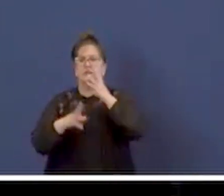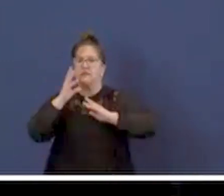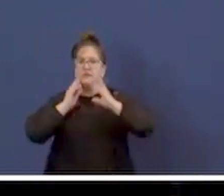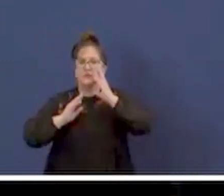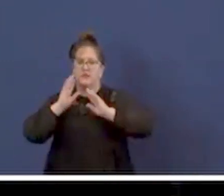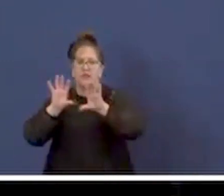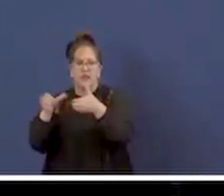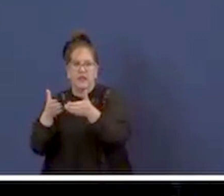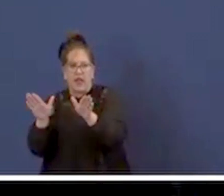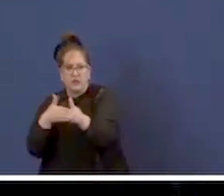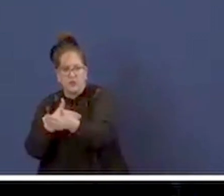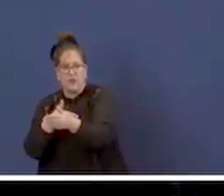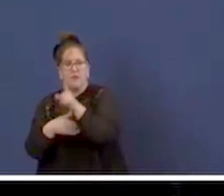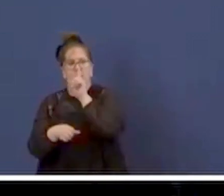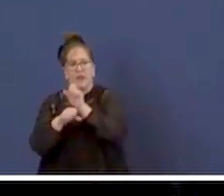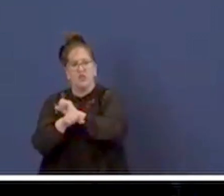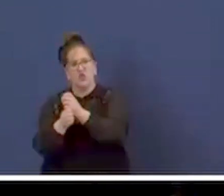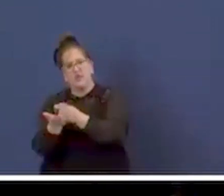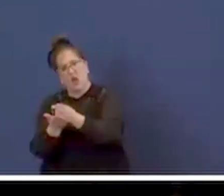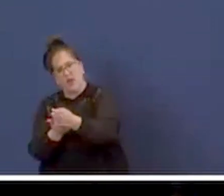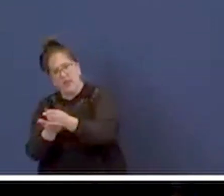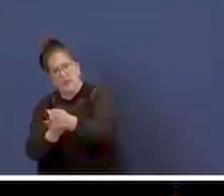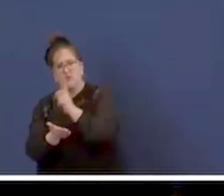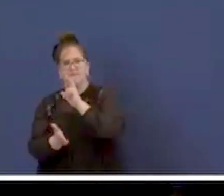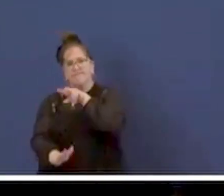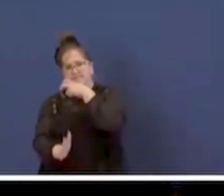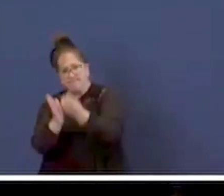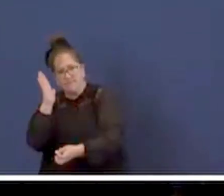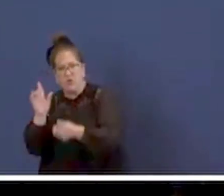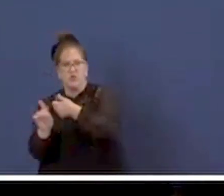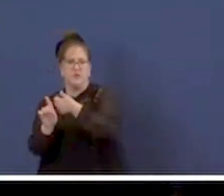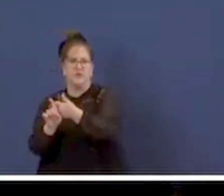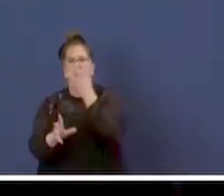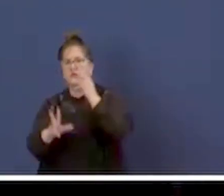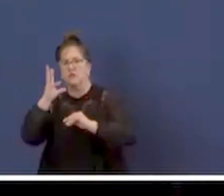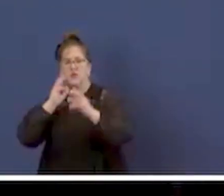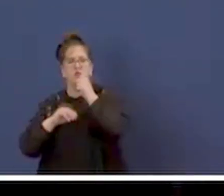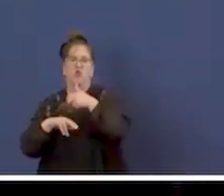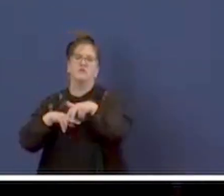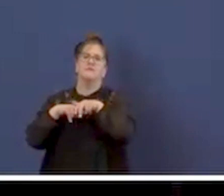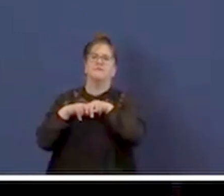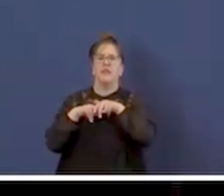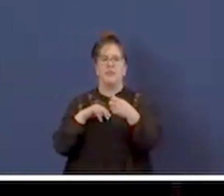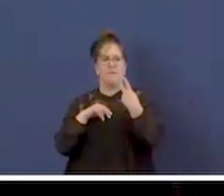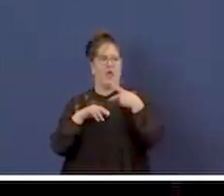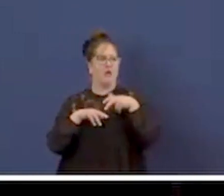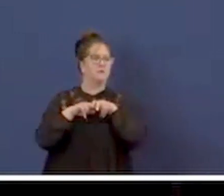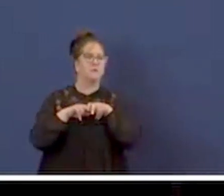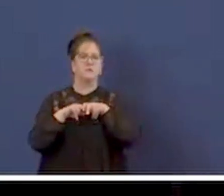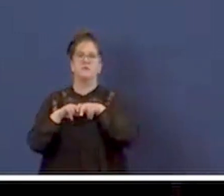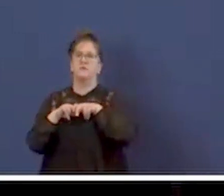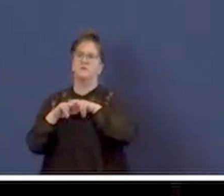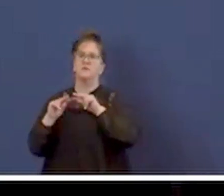and make it authentic. Immerse yourself in those experiences. Don't just sit back in the back of the classroom and